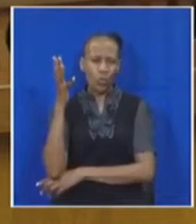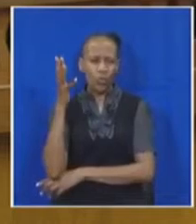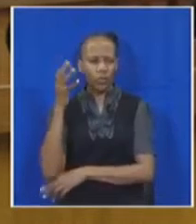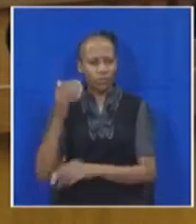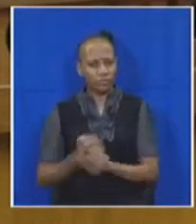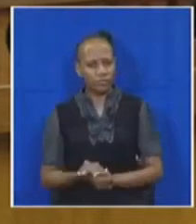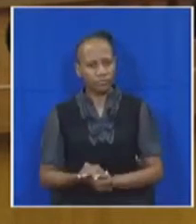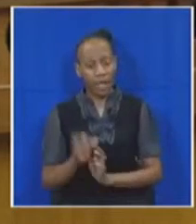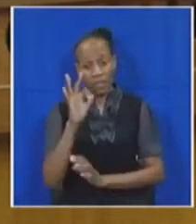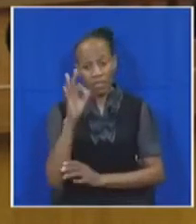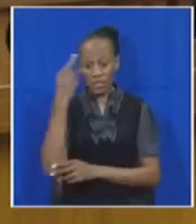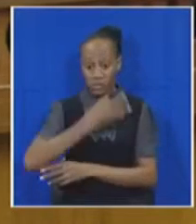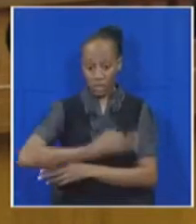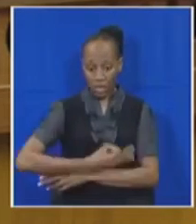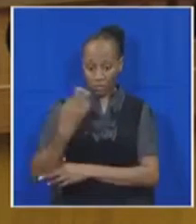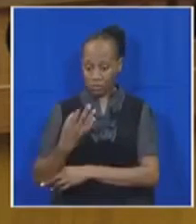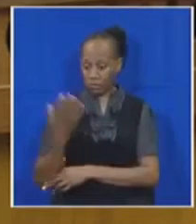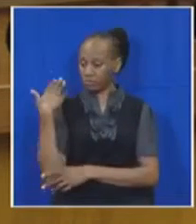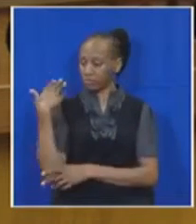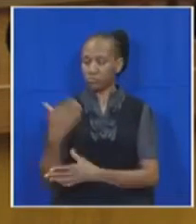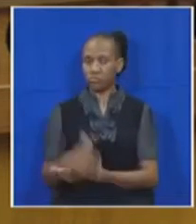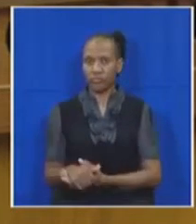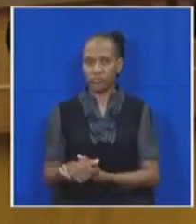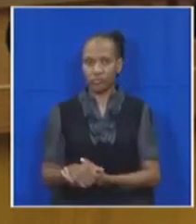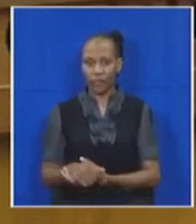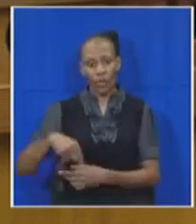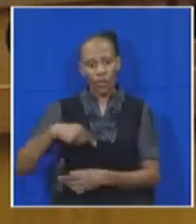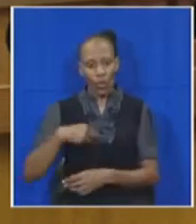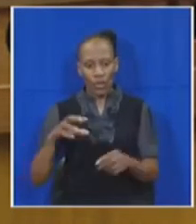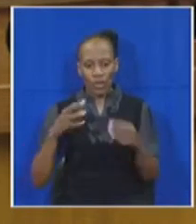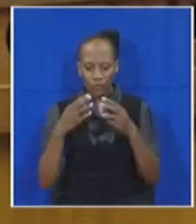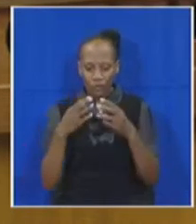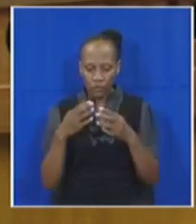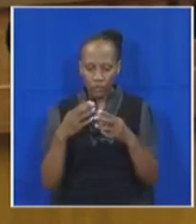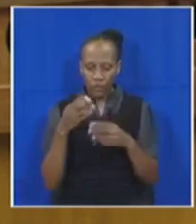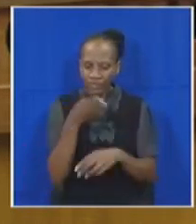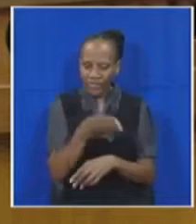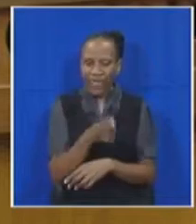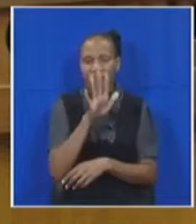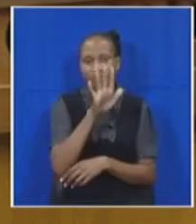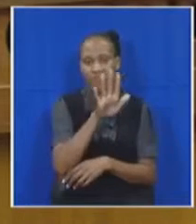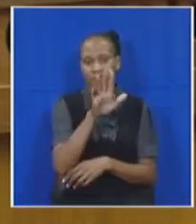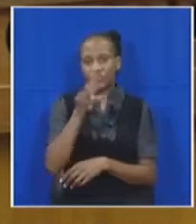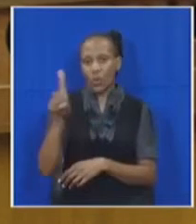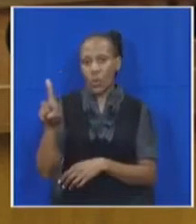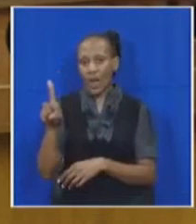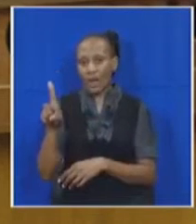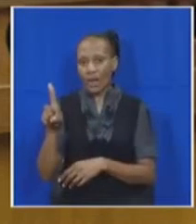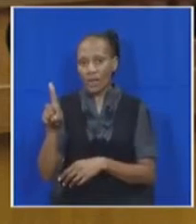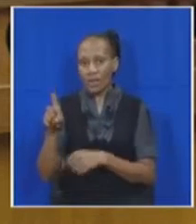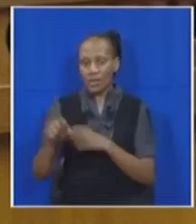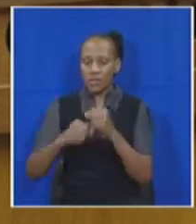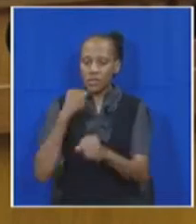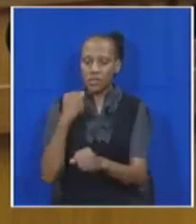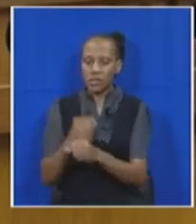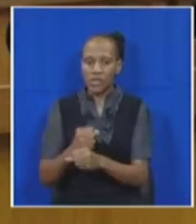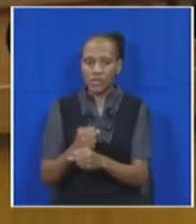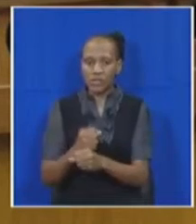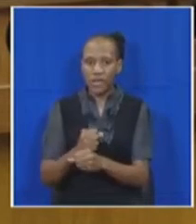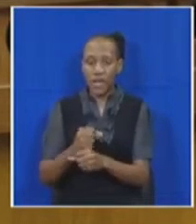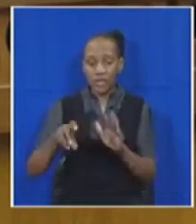3 days ago, we marked the 51st anniversary of the forced removal of the people from District